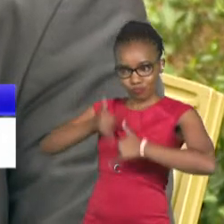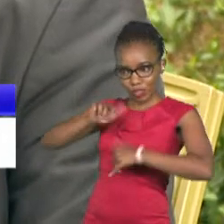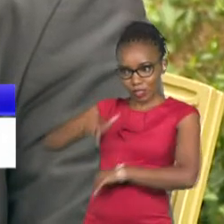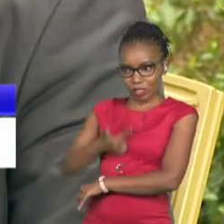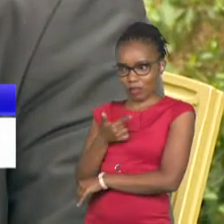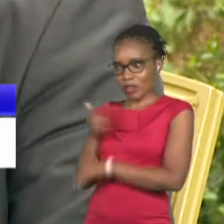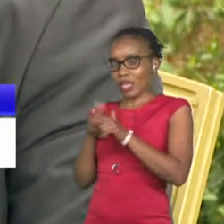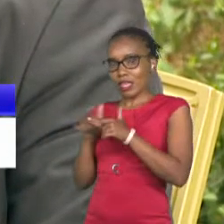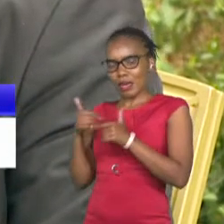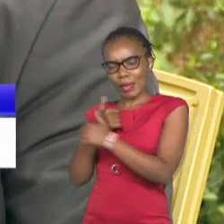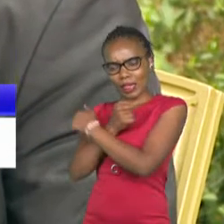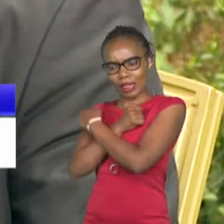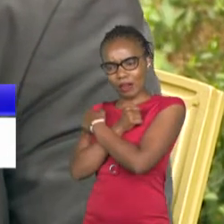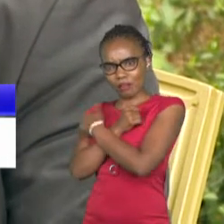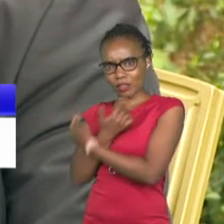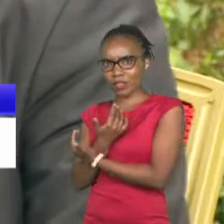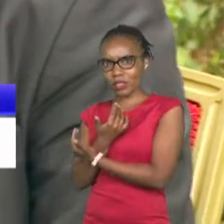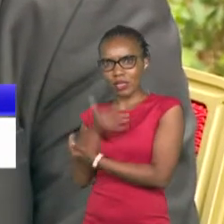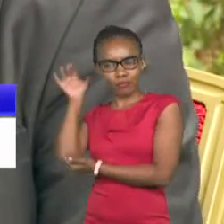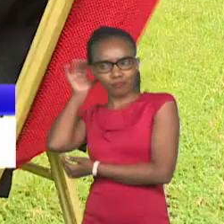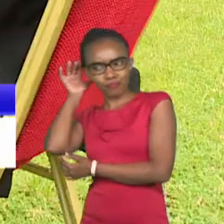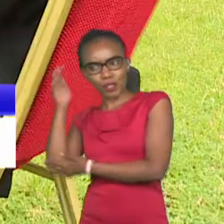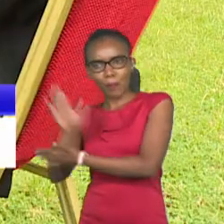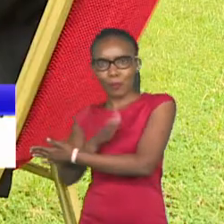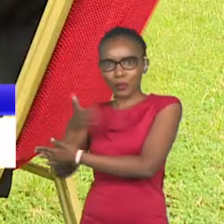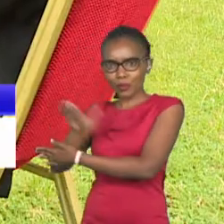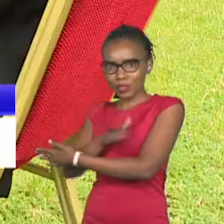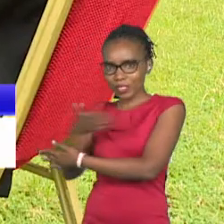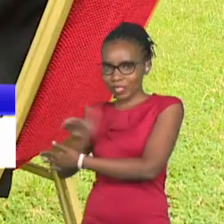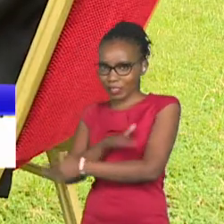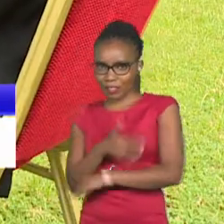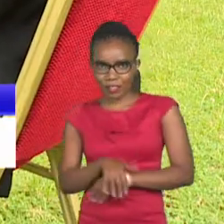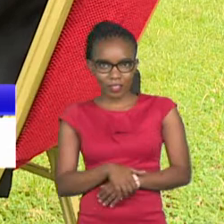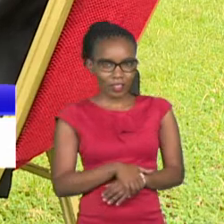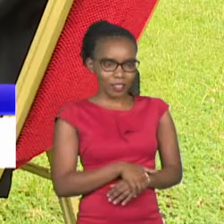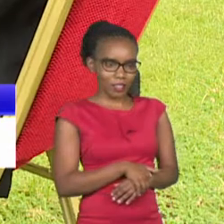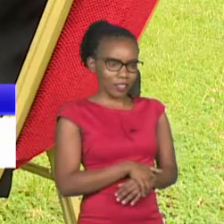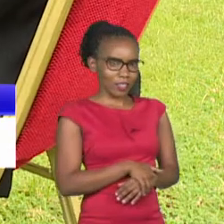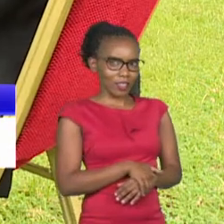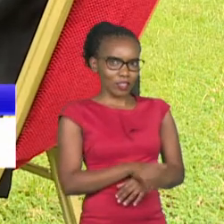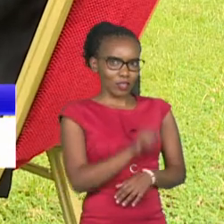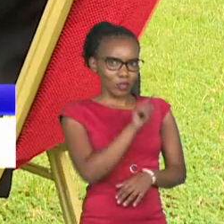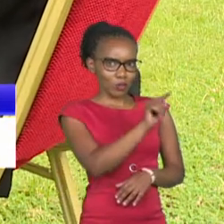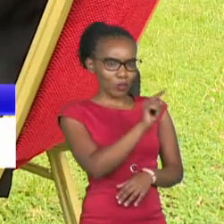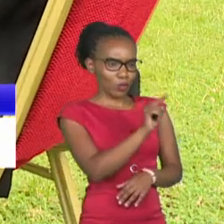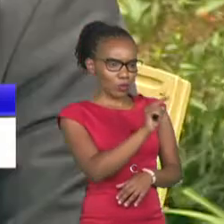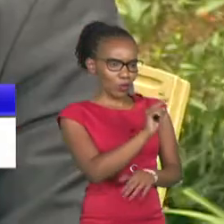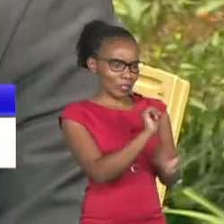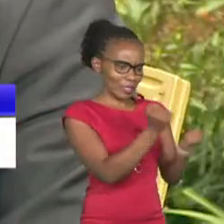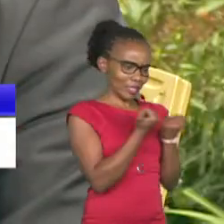I like you know, listening to music. Can you say, are you a saver or a spender?